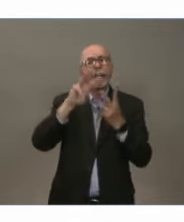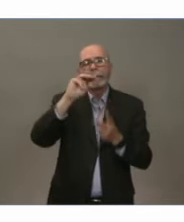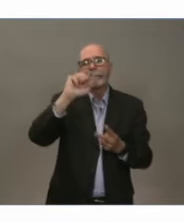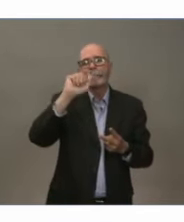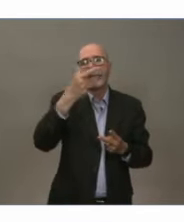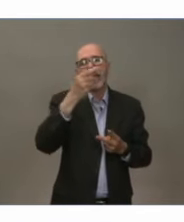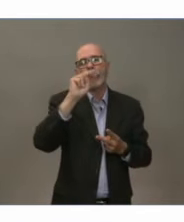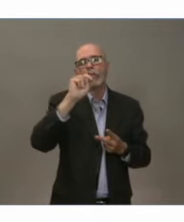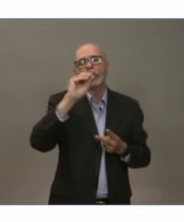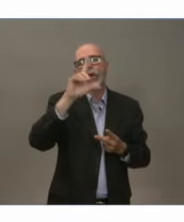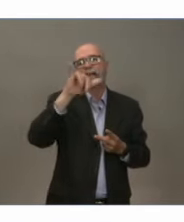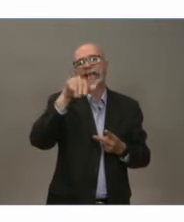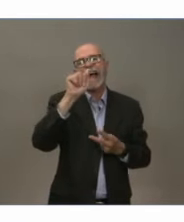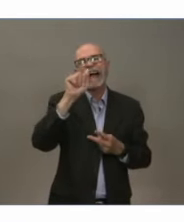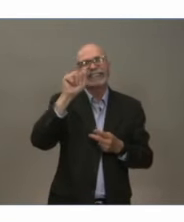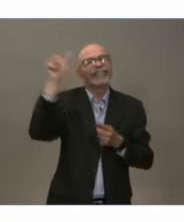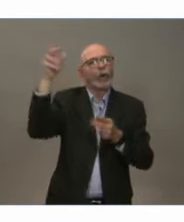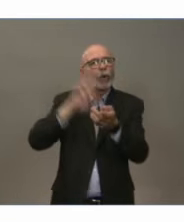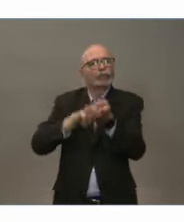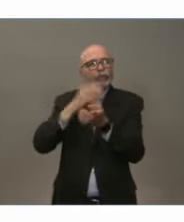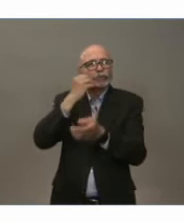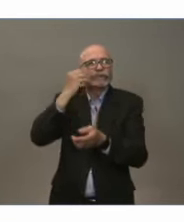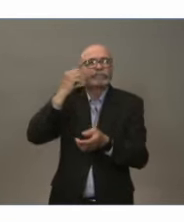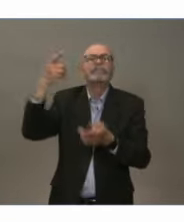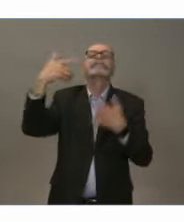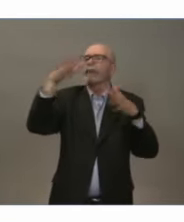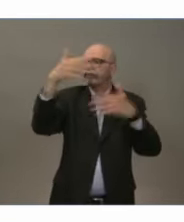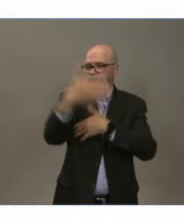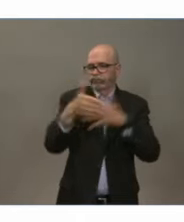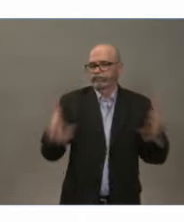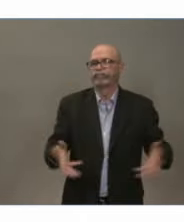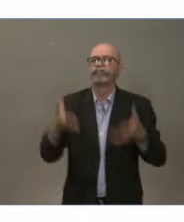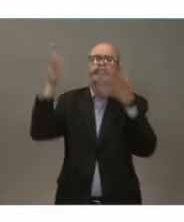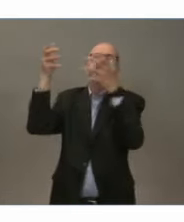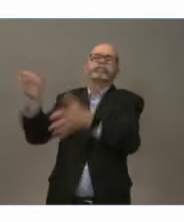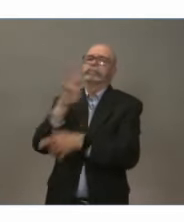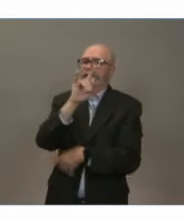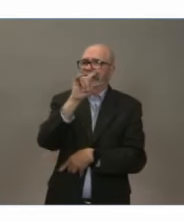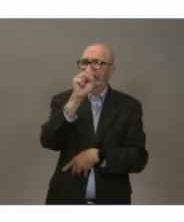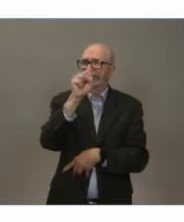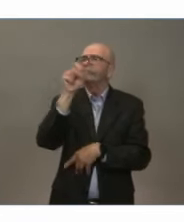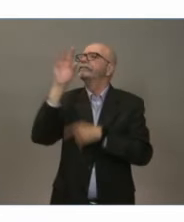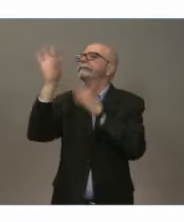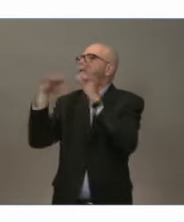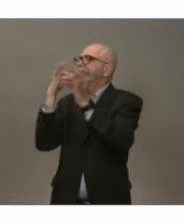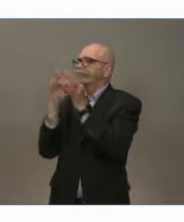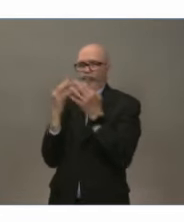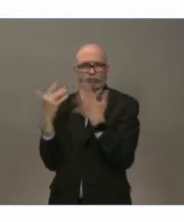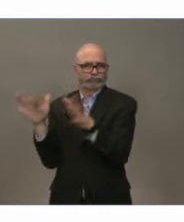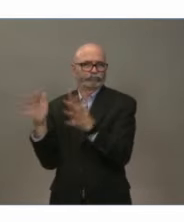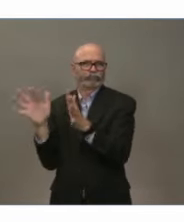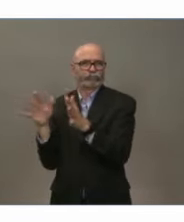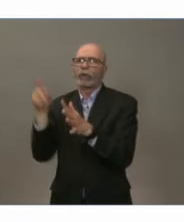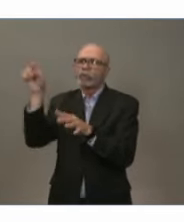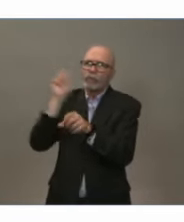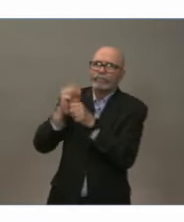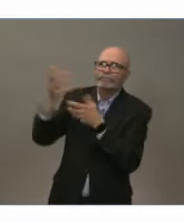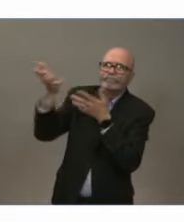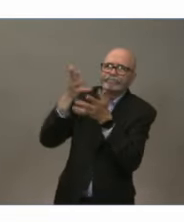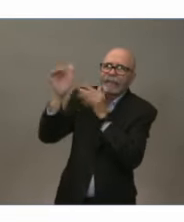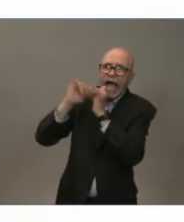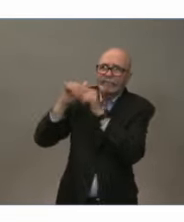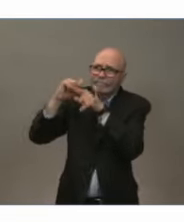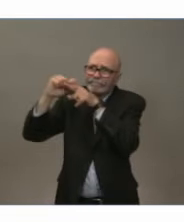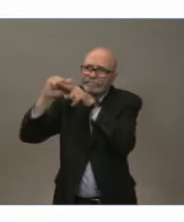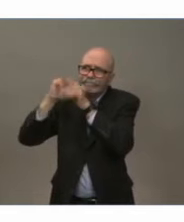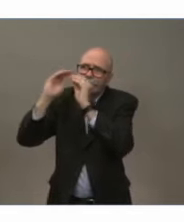and helped do testing there. So we will work with long-term care facilities to ensure that they have the